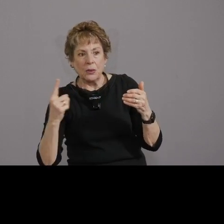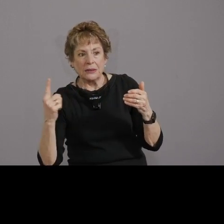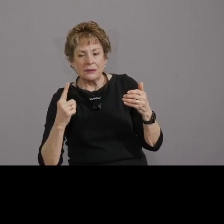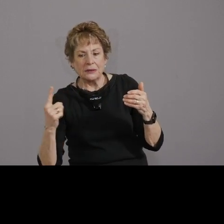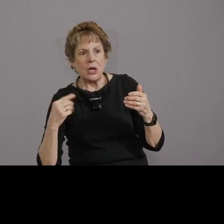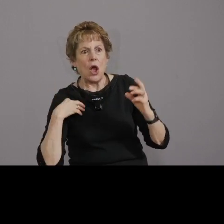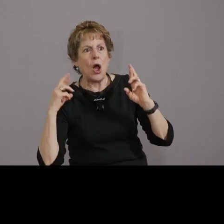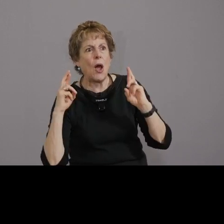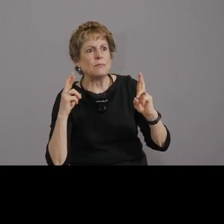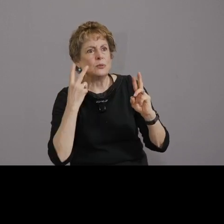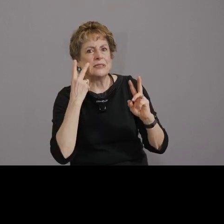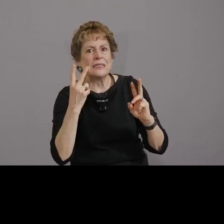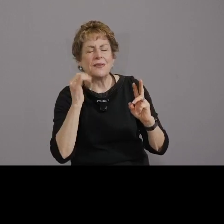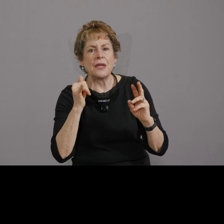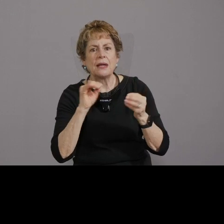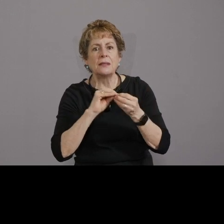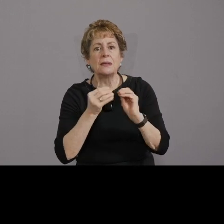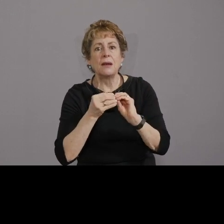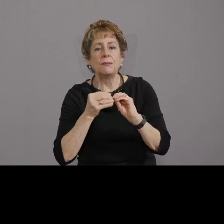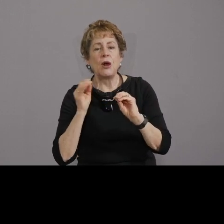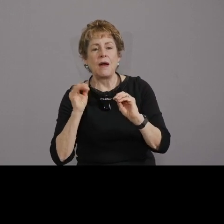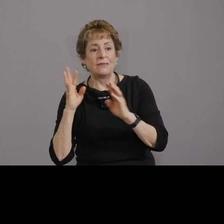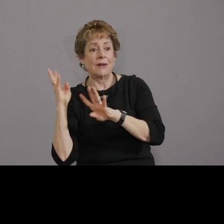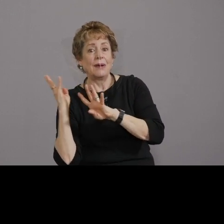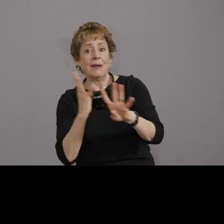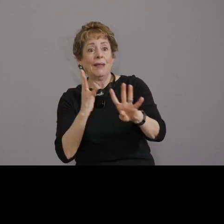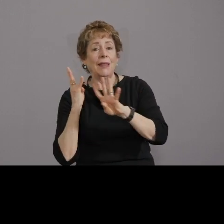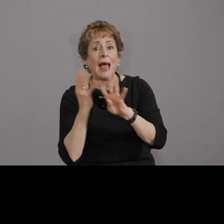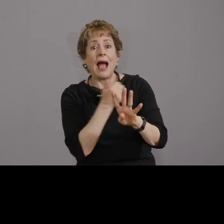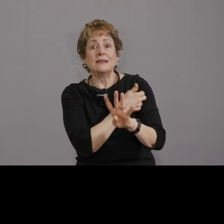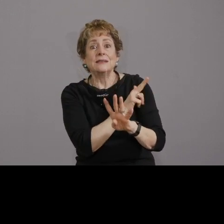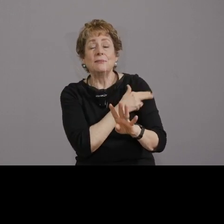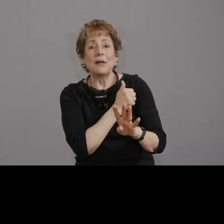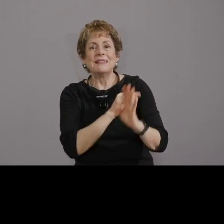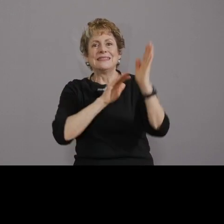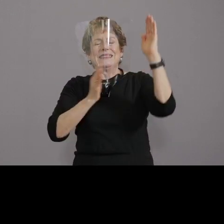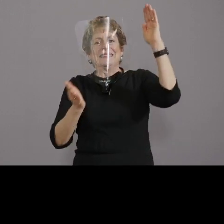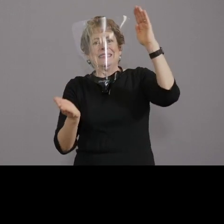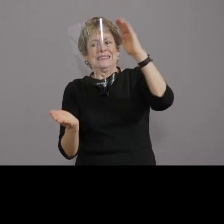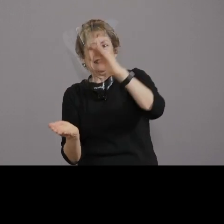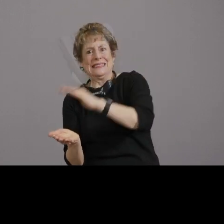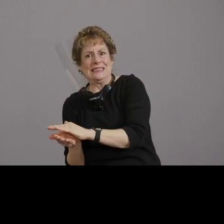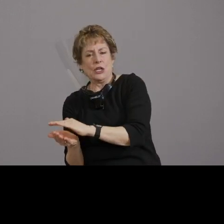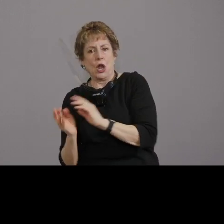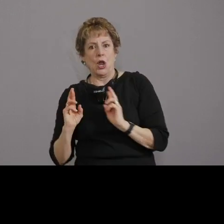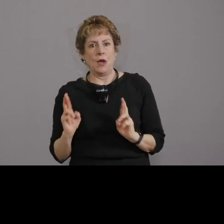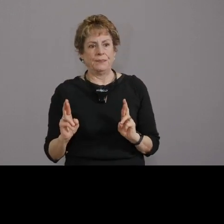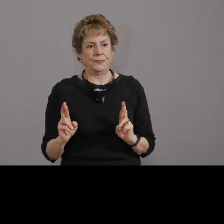hospitals. You can find additional information on our website at